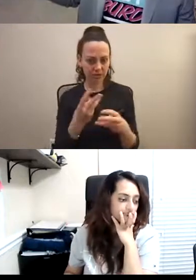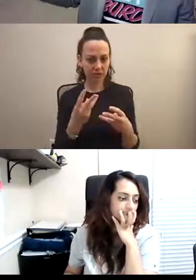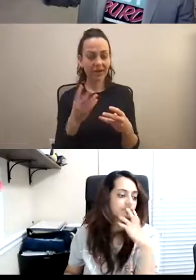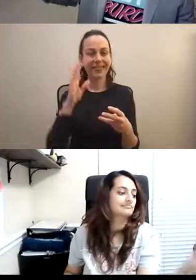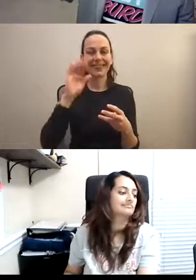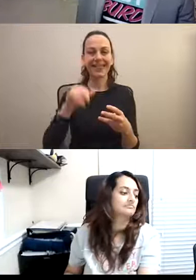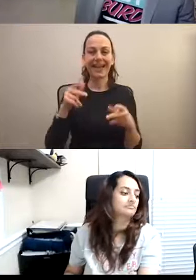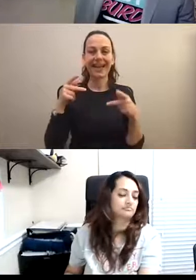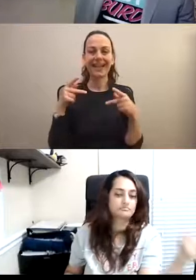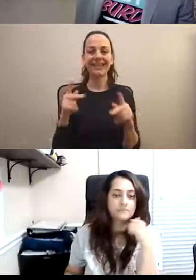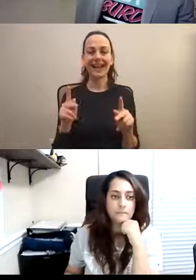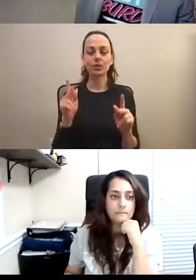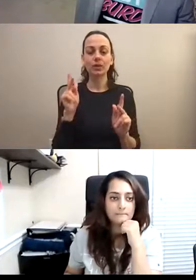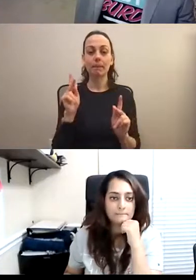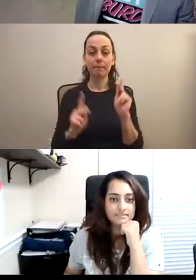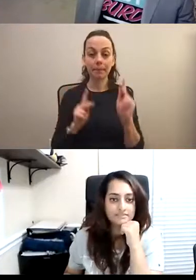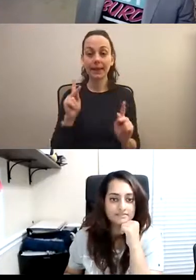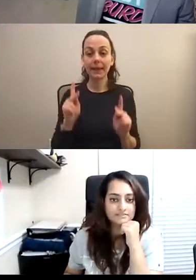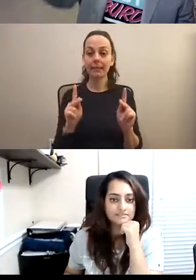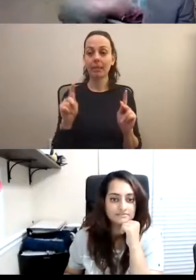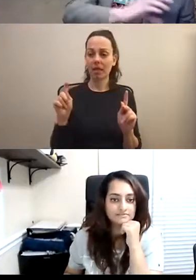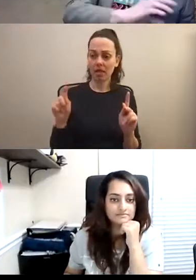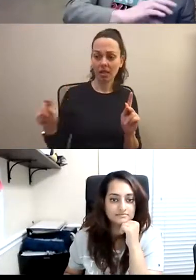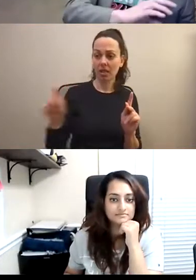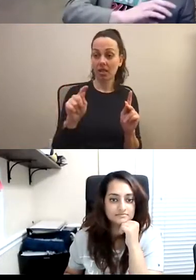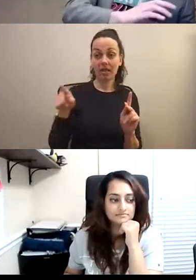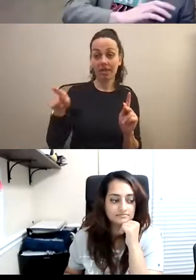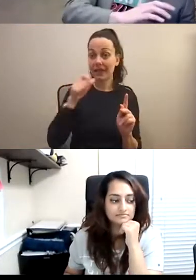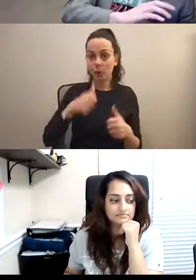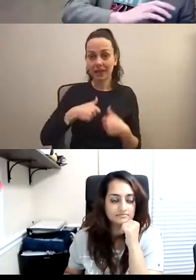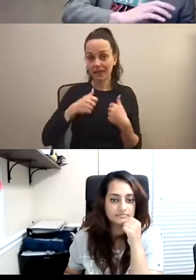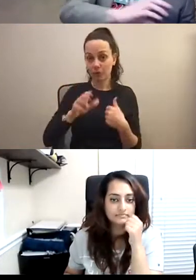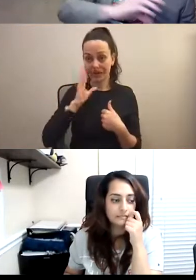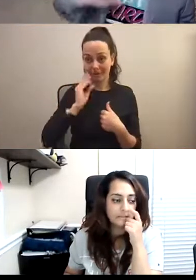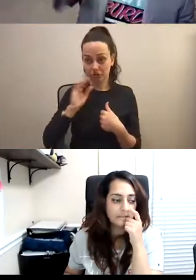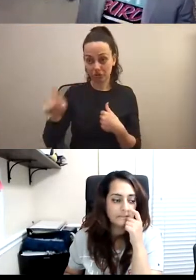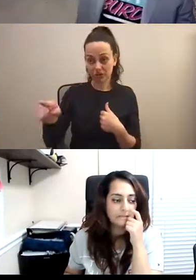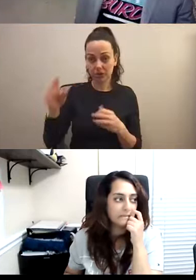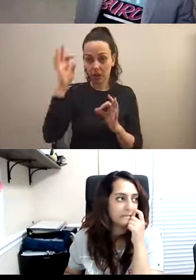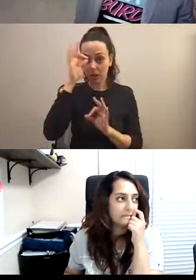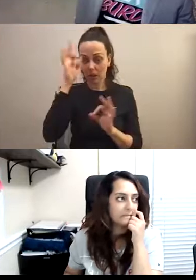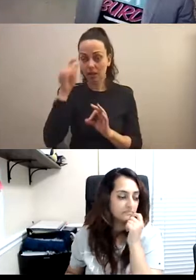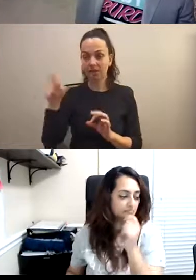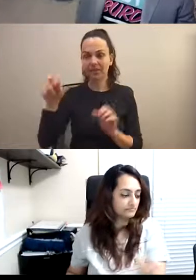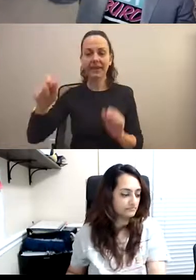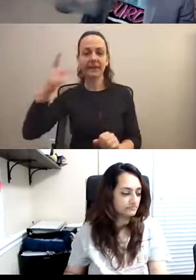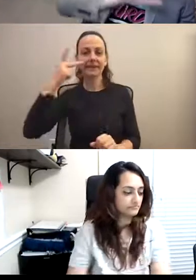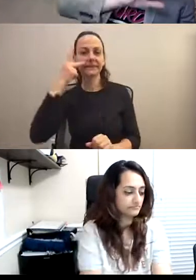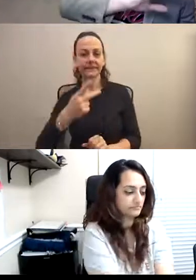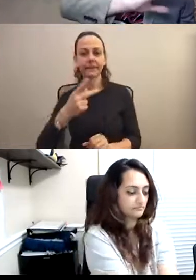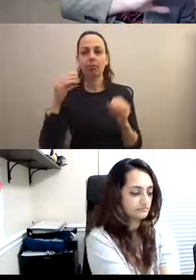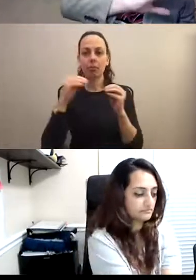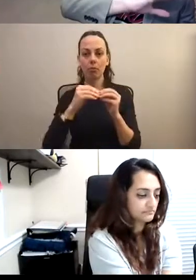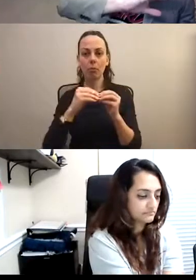allows people who don't live your experience to see more of